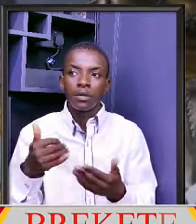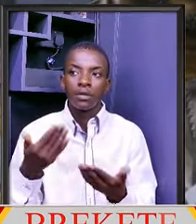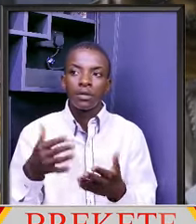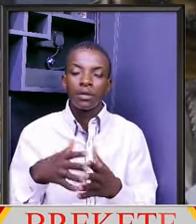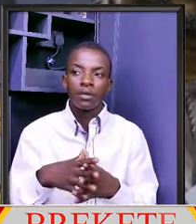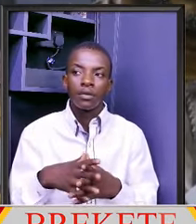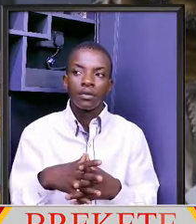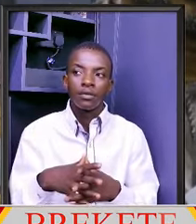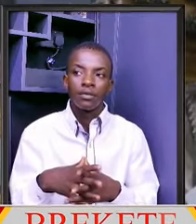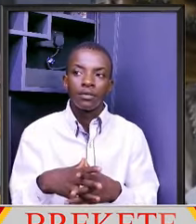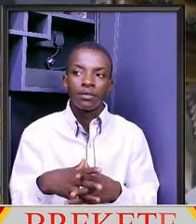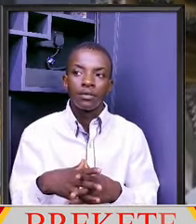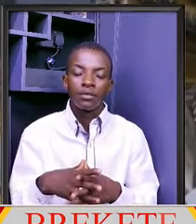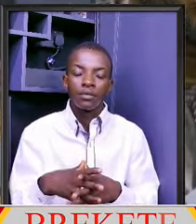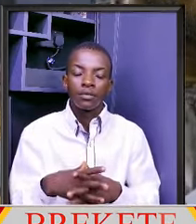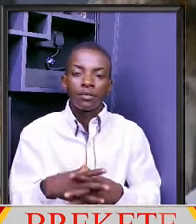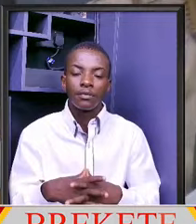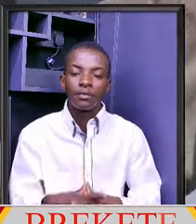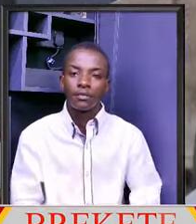put the one you want.